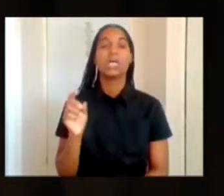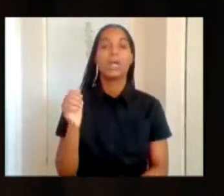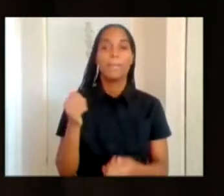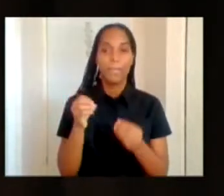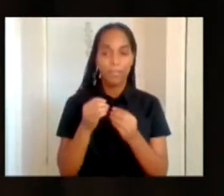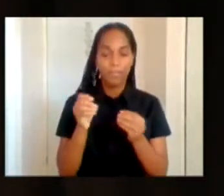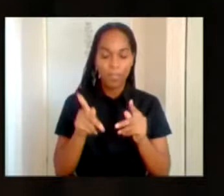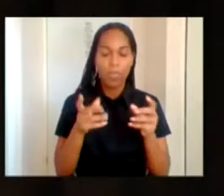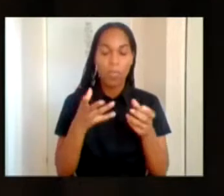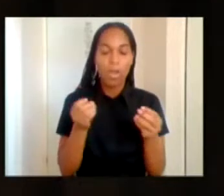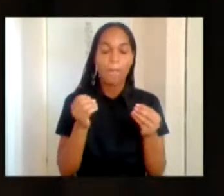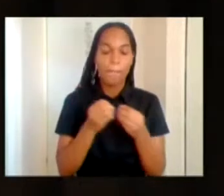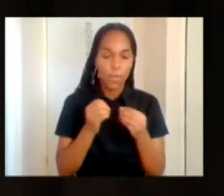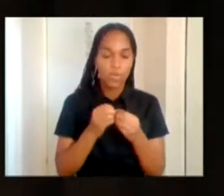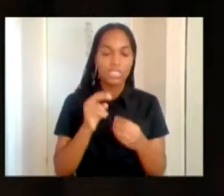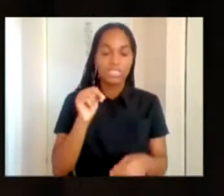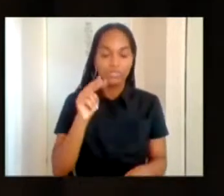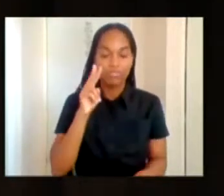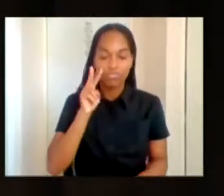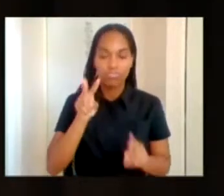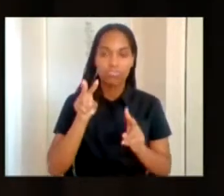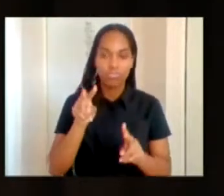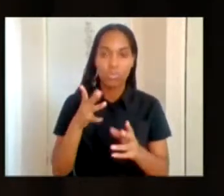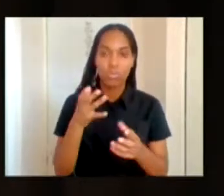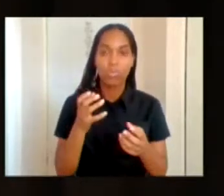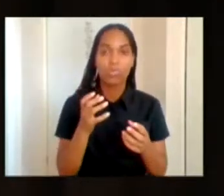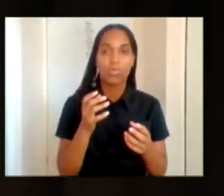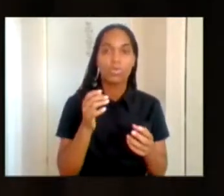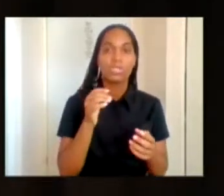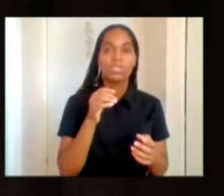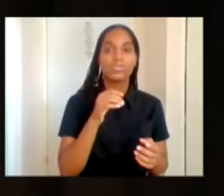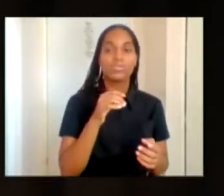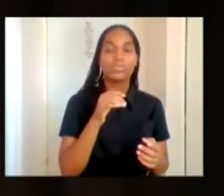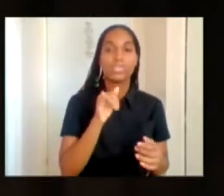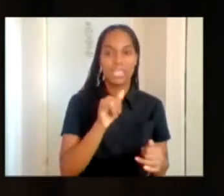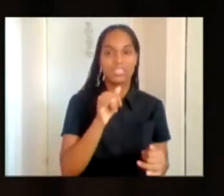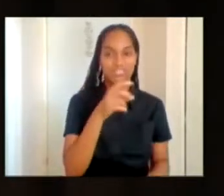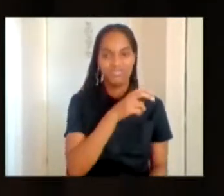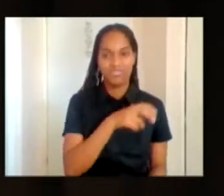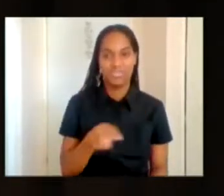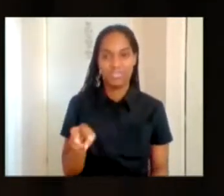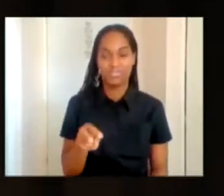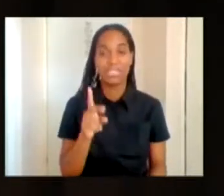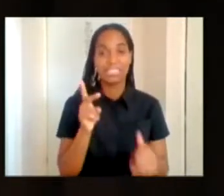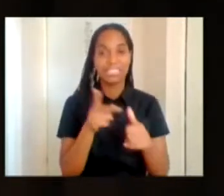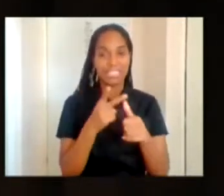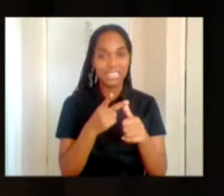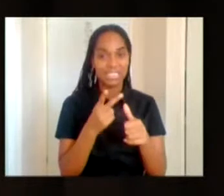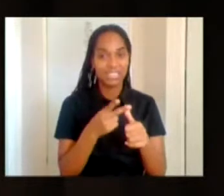of analog to digital transition. And